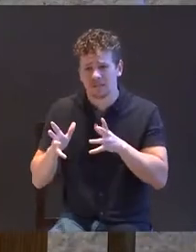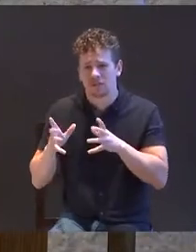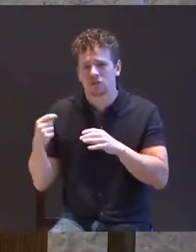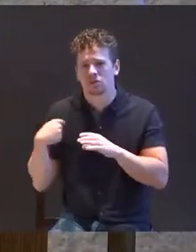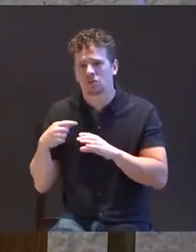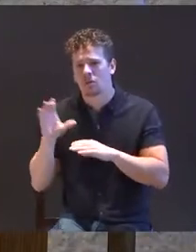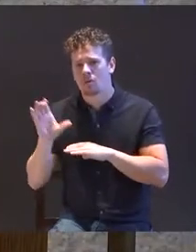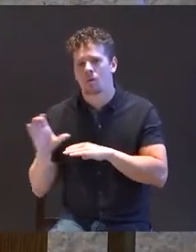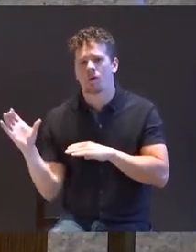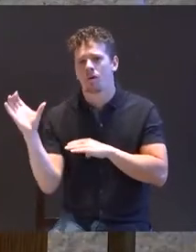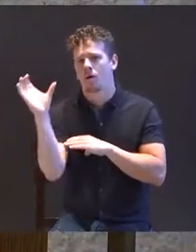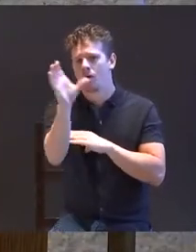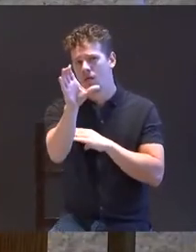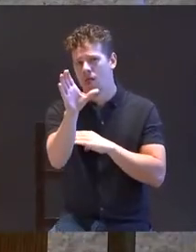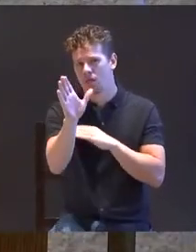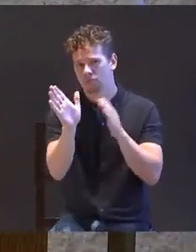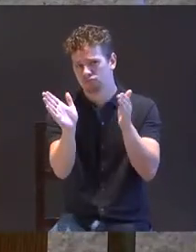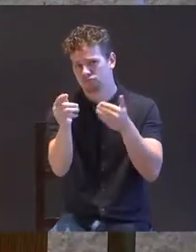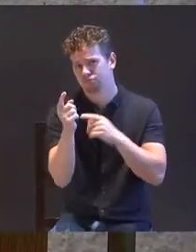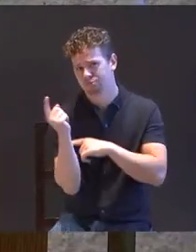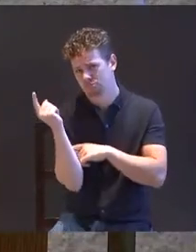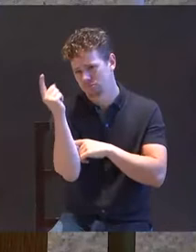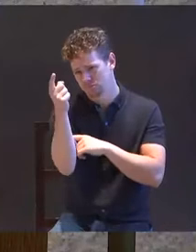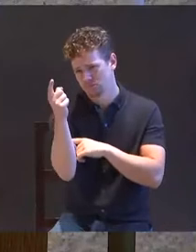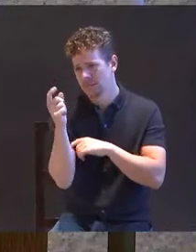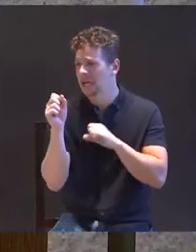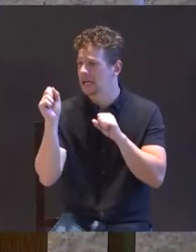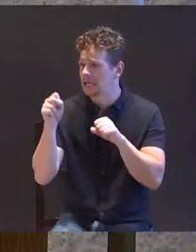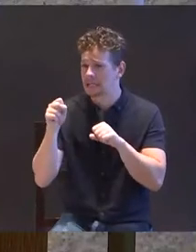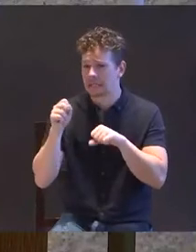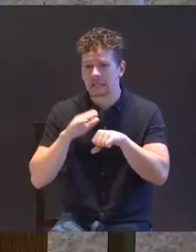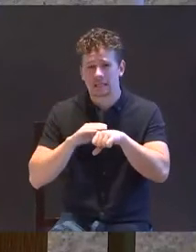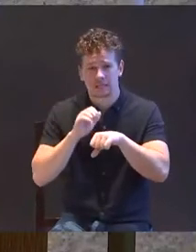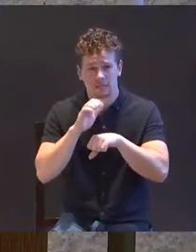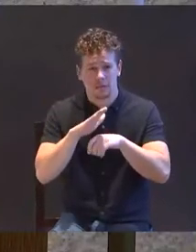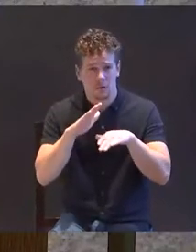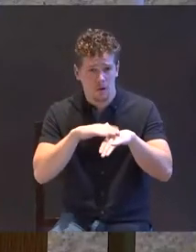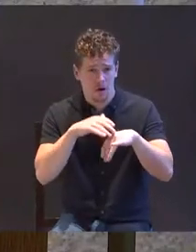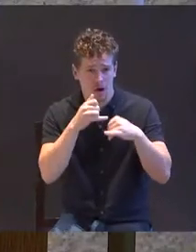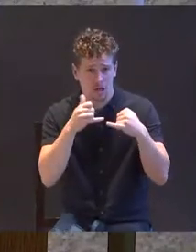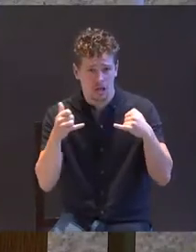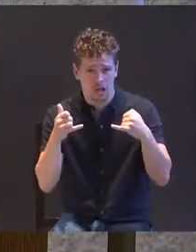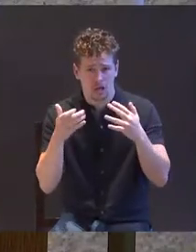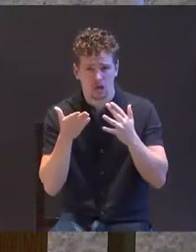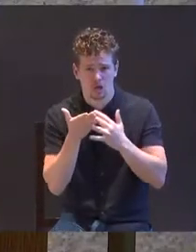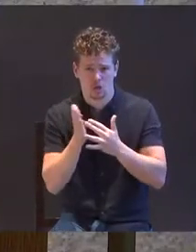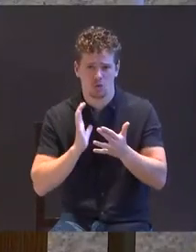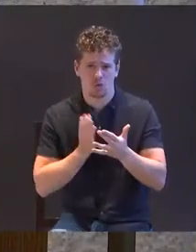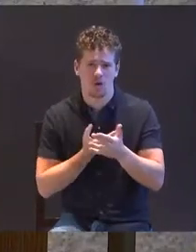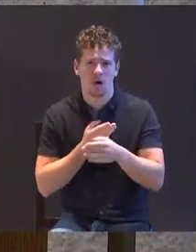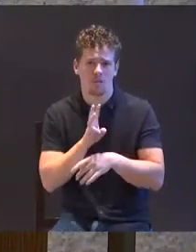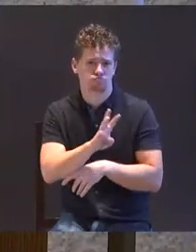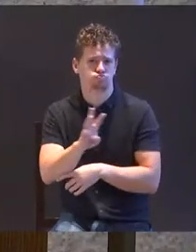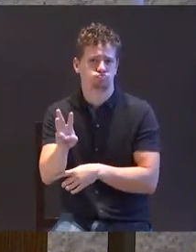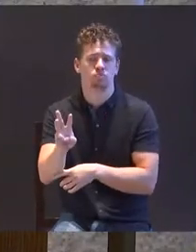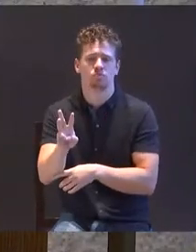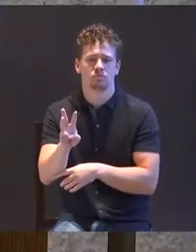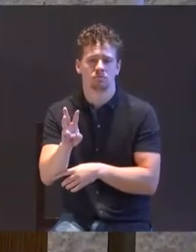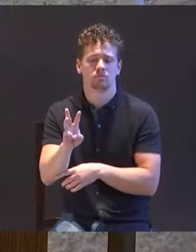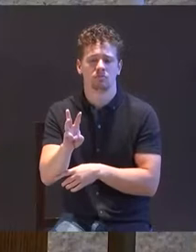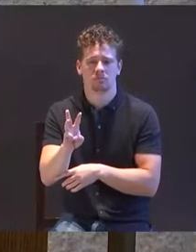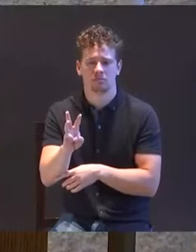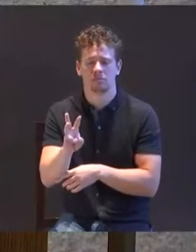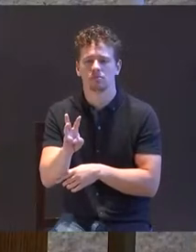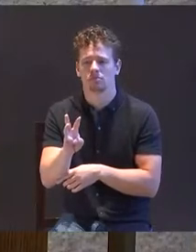requests. You may also submit an online prayer request via our website. Your prayers are